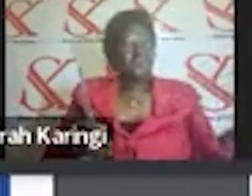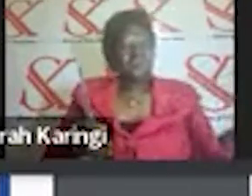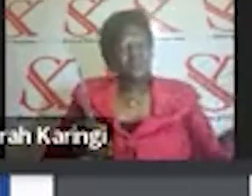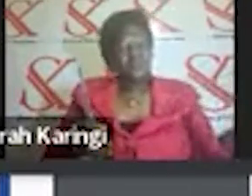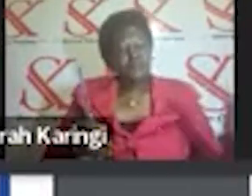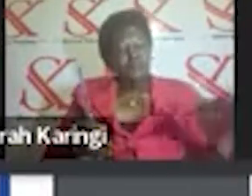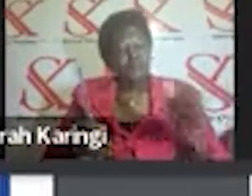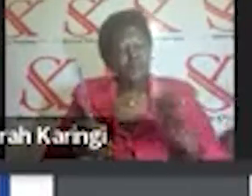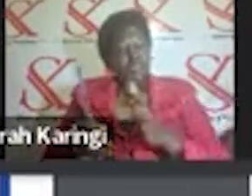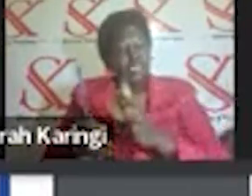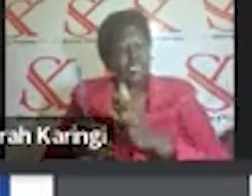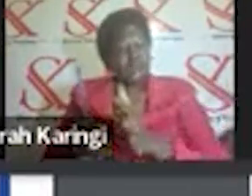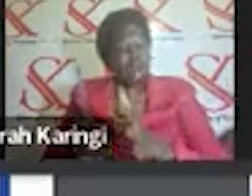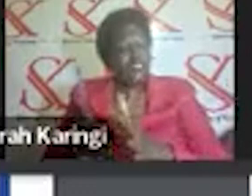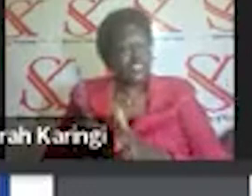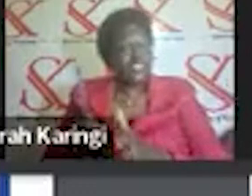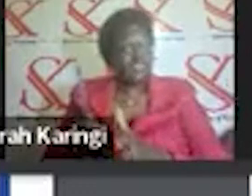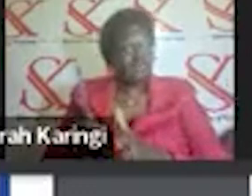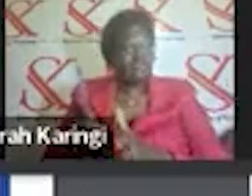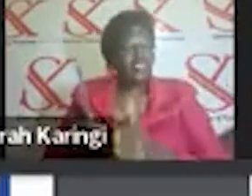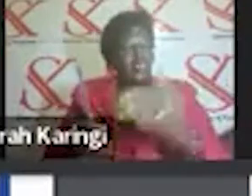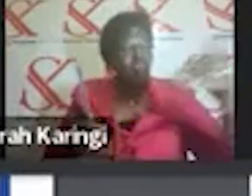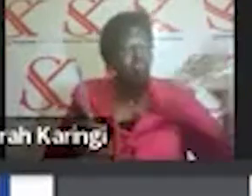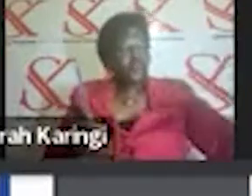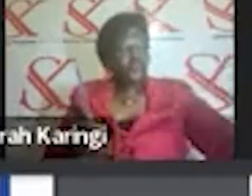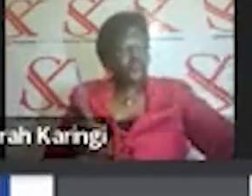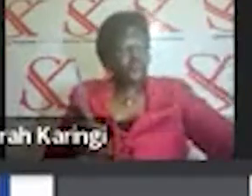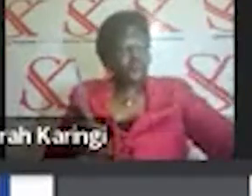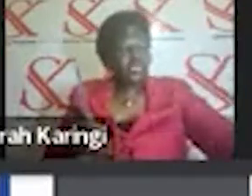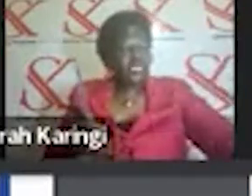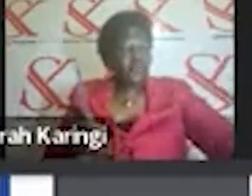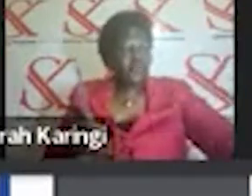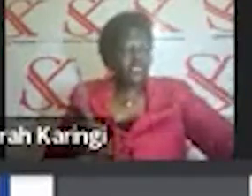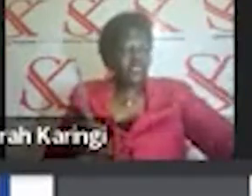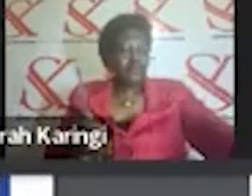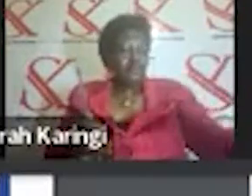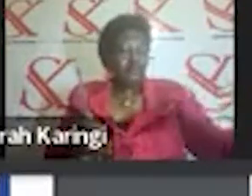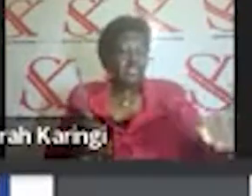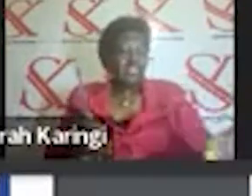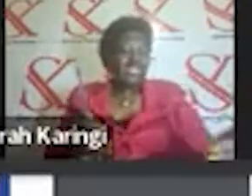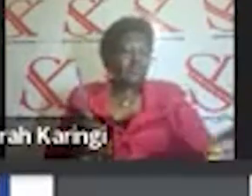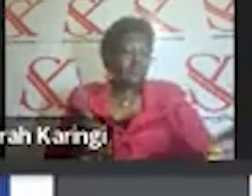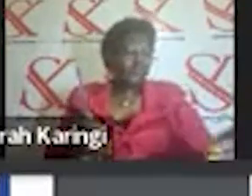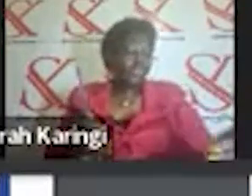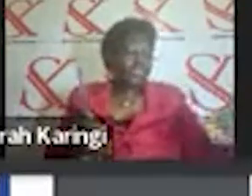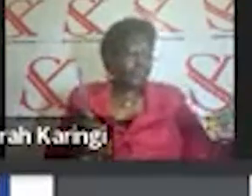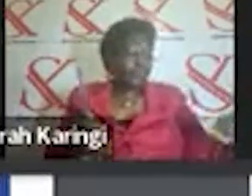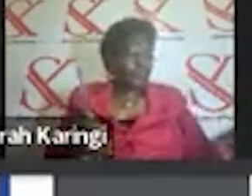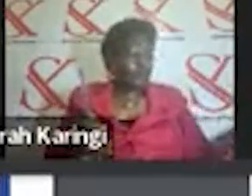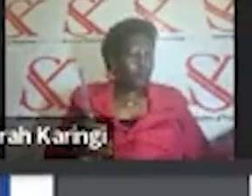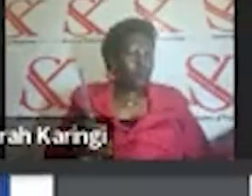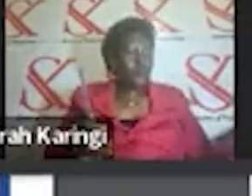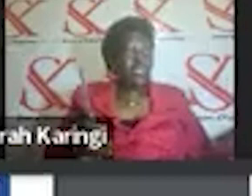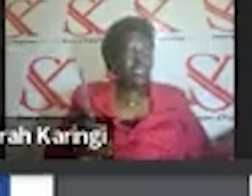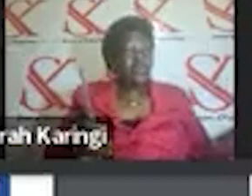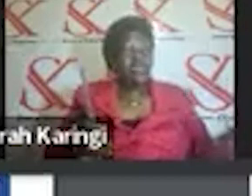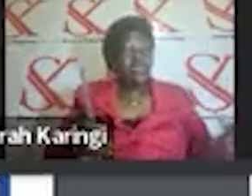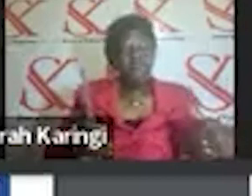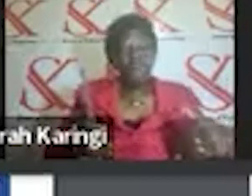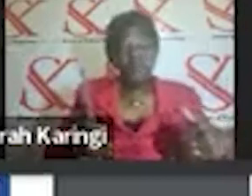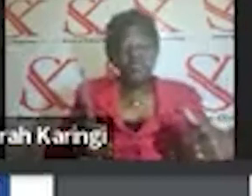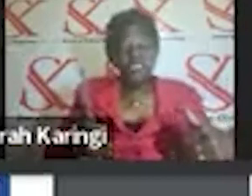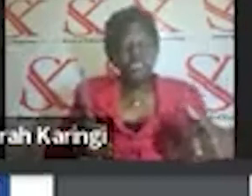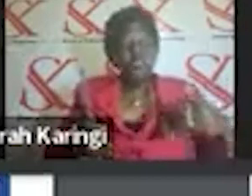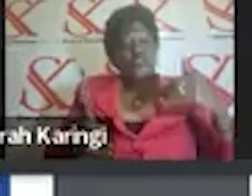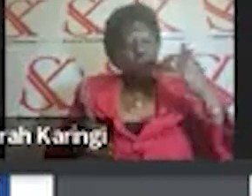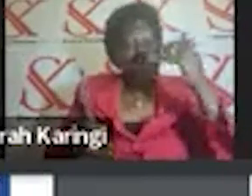Muthaiga Golf Club. Maybe Jane is my friend, she goes to Thika Sports Club. Sarah is my friend, she's a member of Video Sports Club.